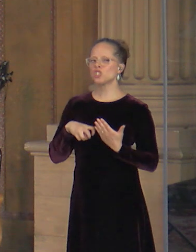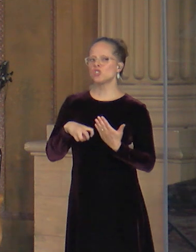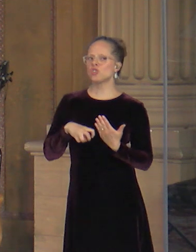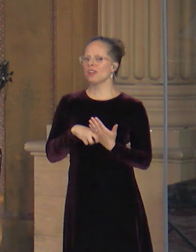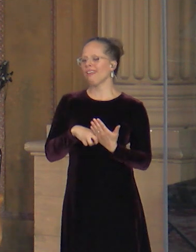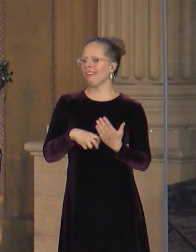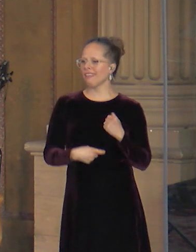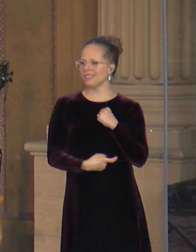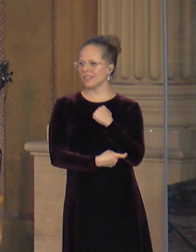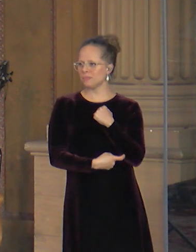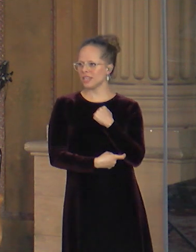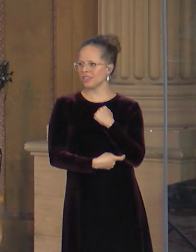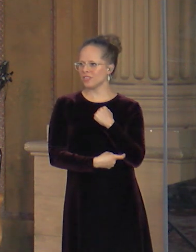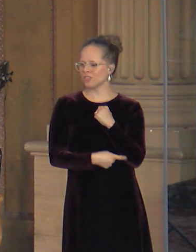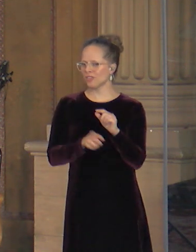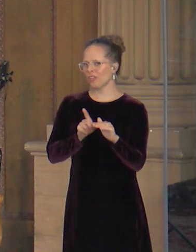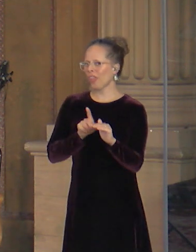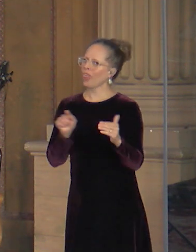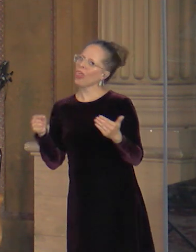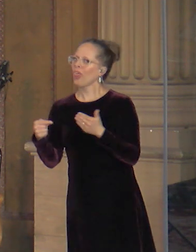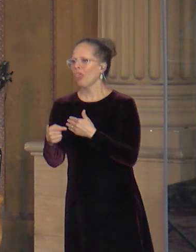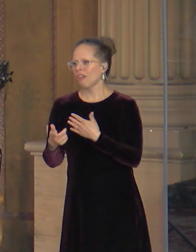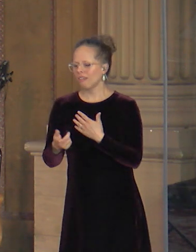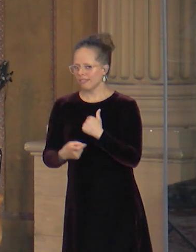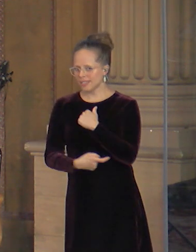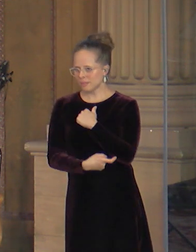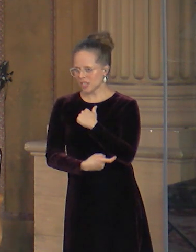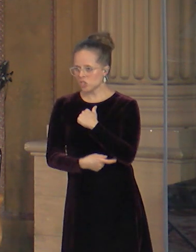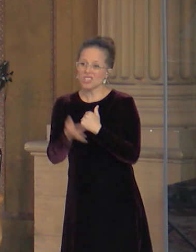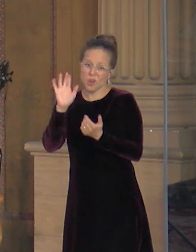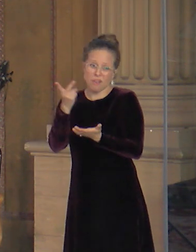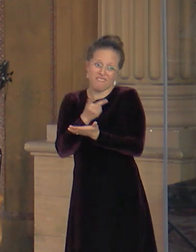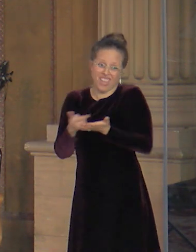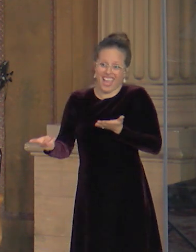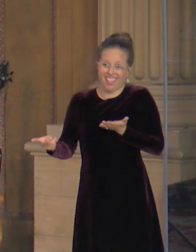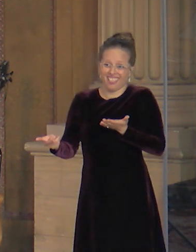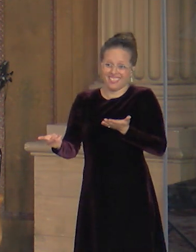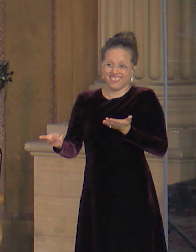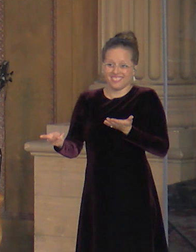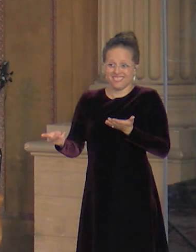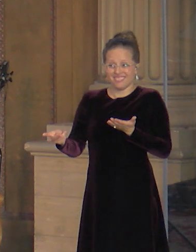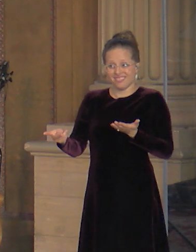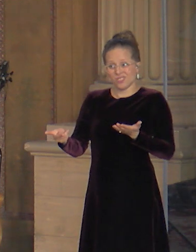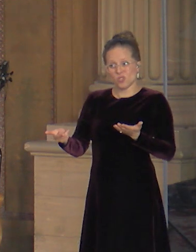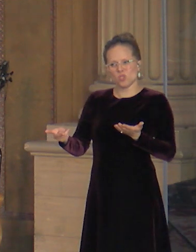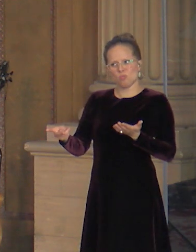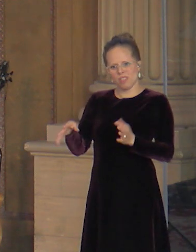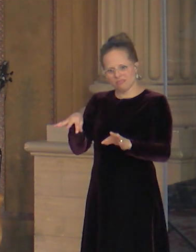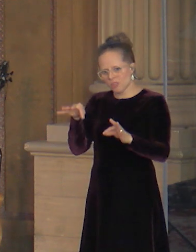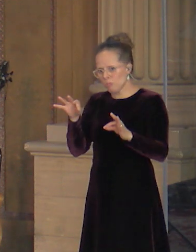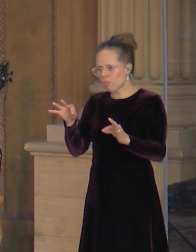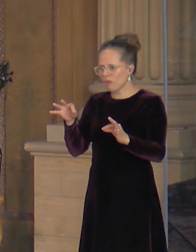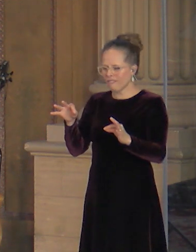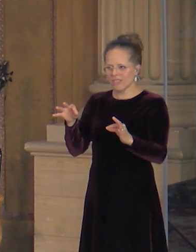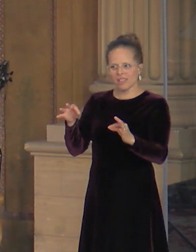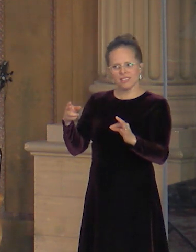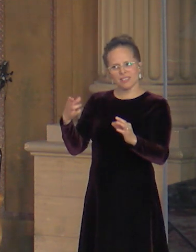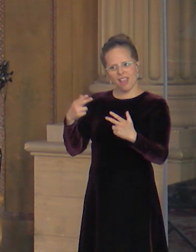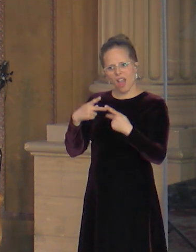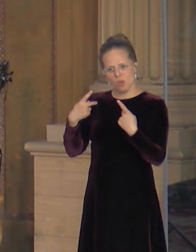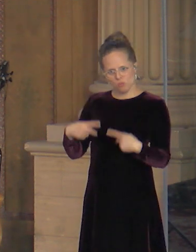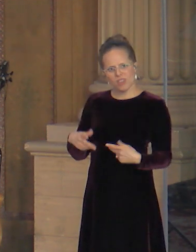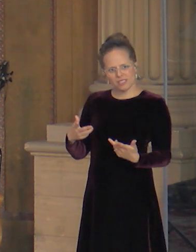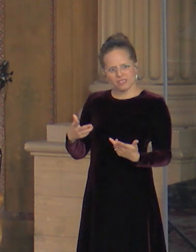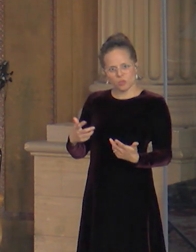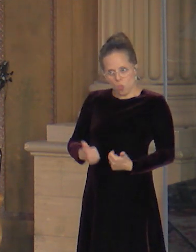he will fail in his mission to be the sympathetic high priest who who knows what we're going through who really